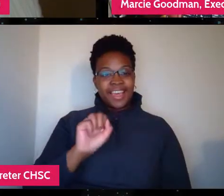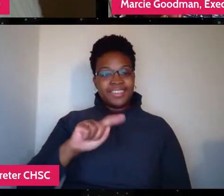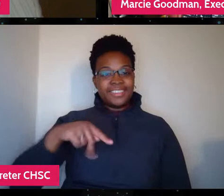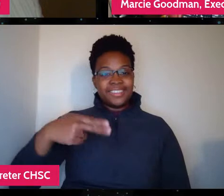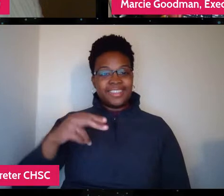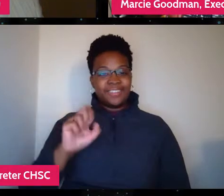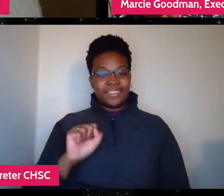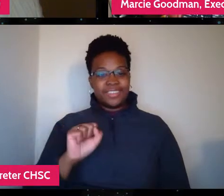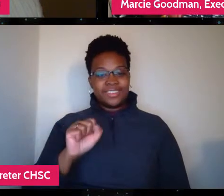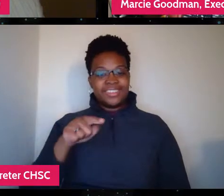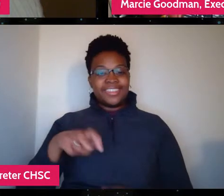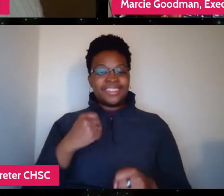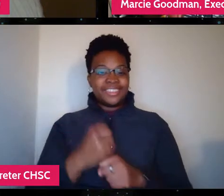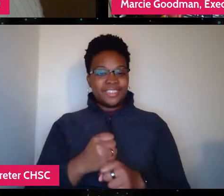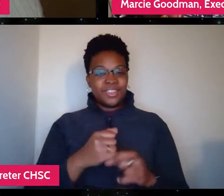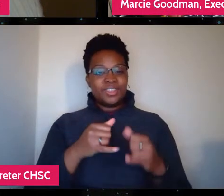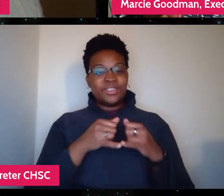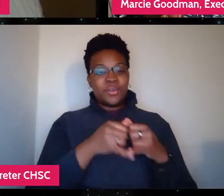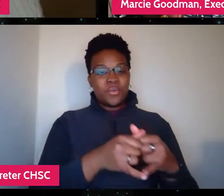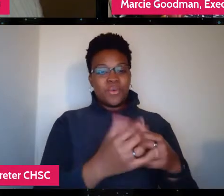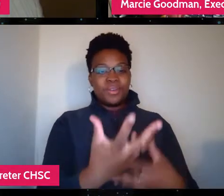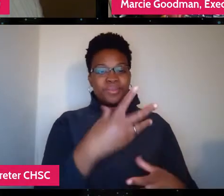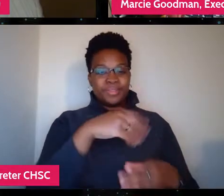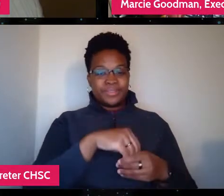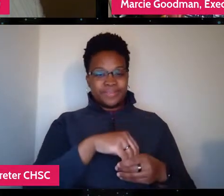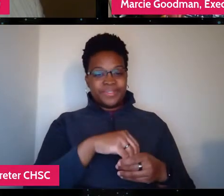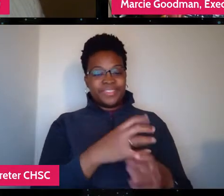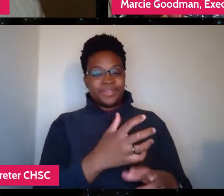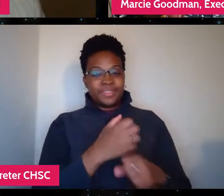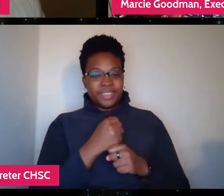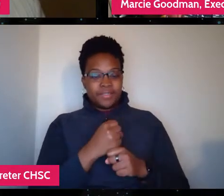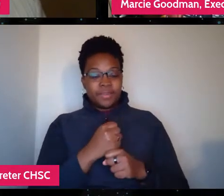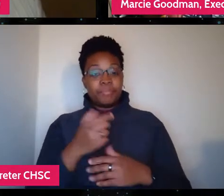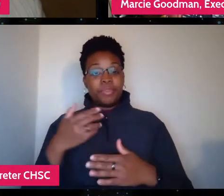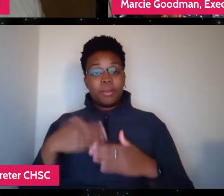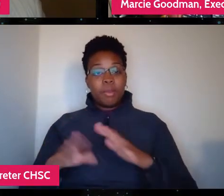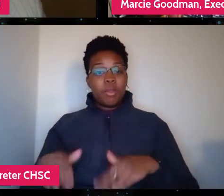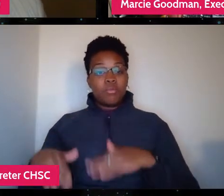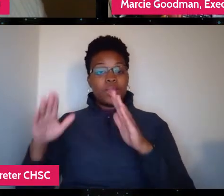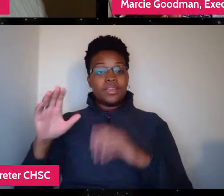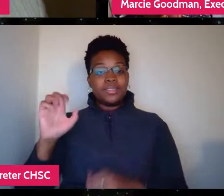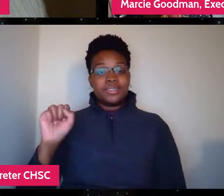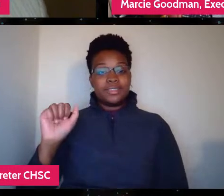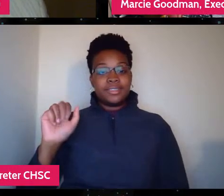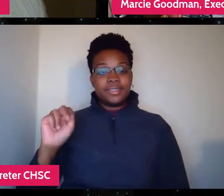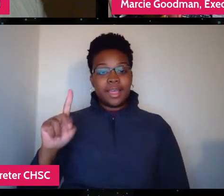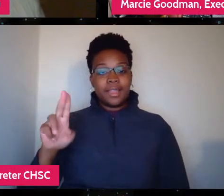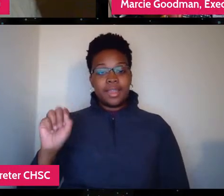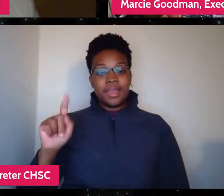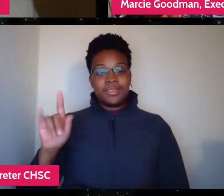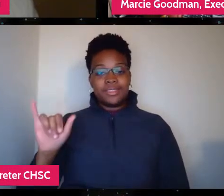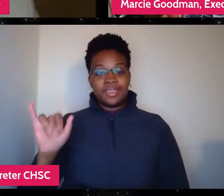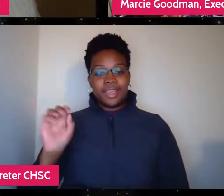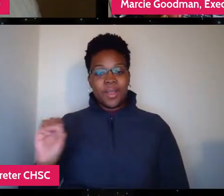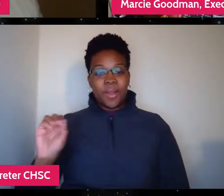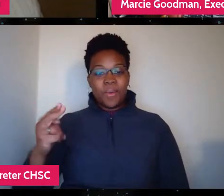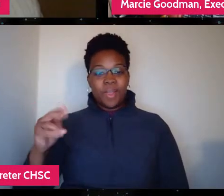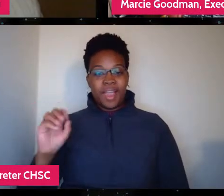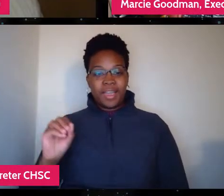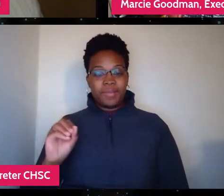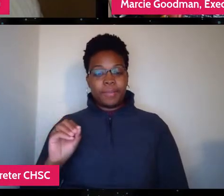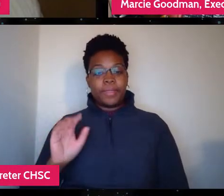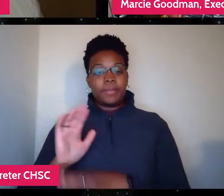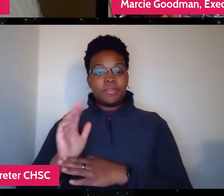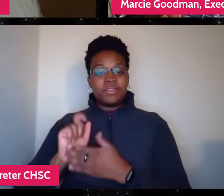participant and award recipient. Born and raised in Sandusky, Ohio, Todd is a film writer,